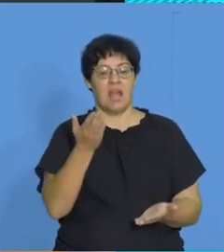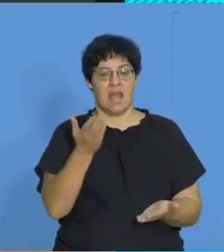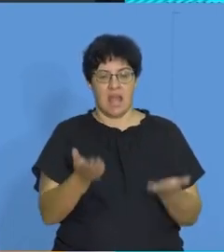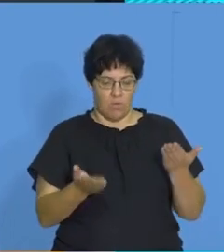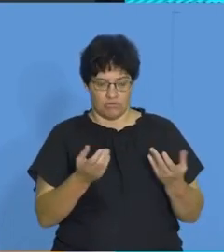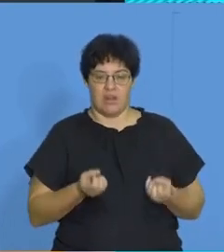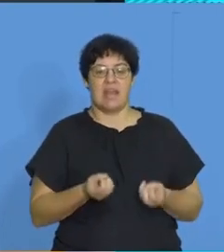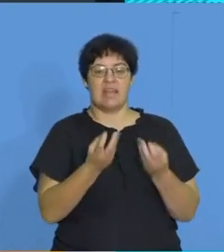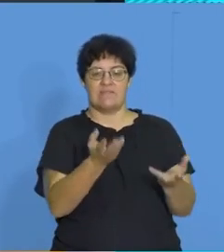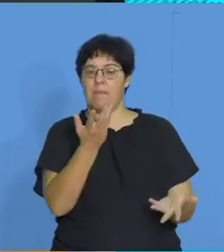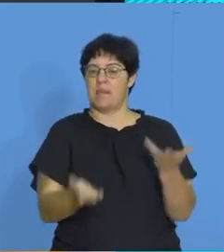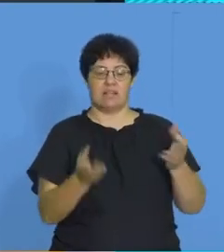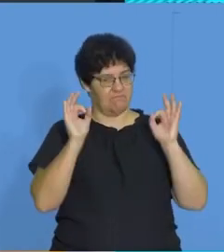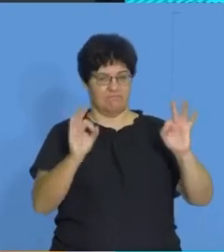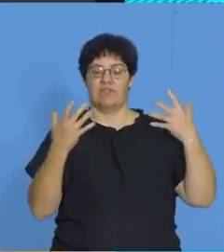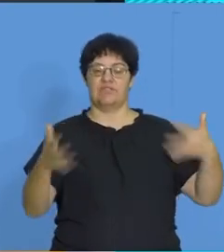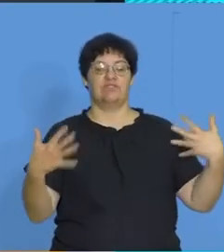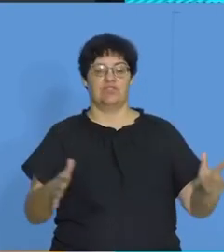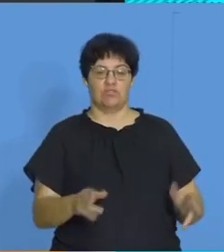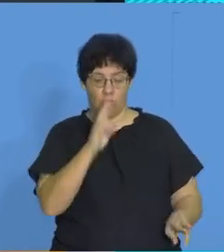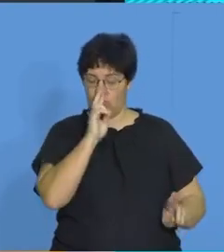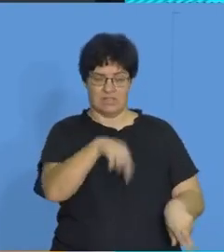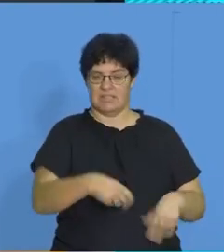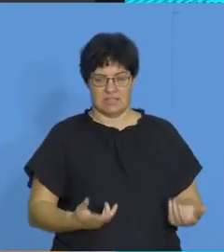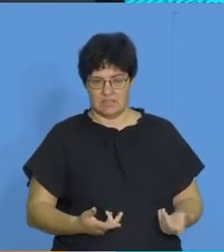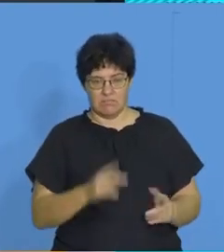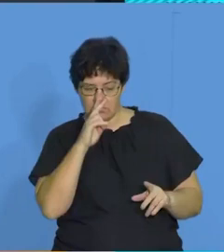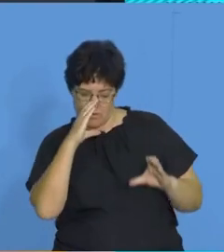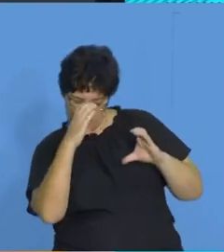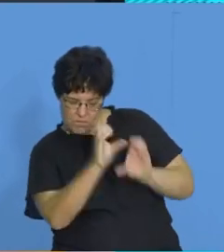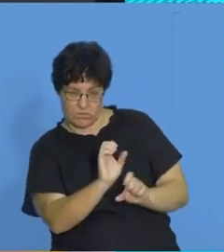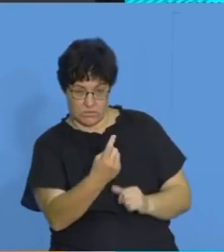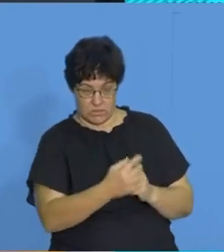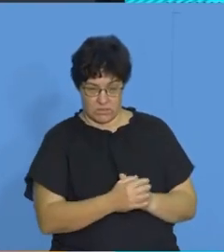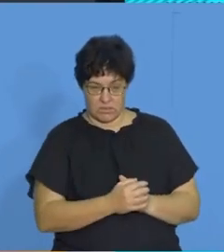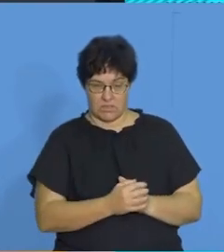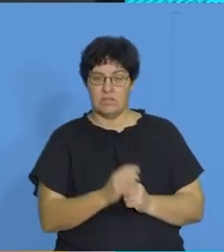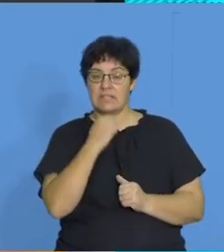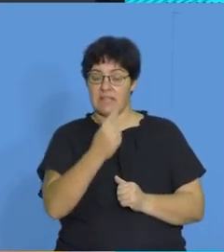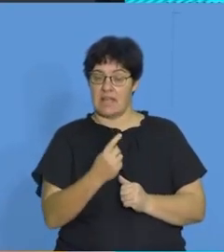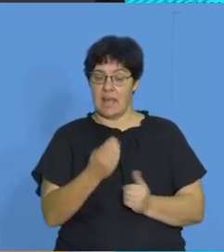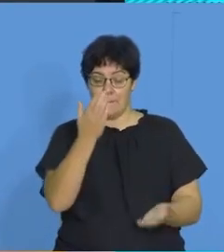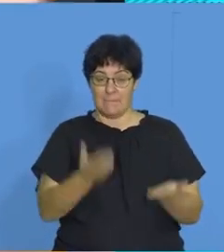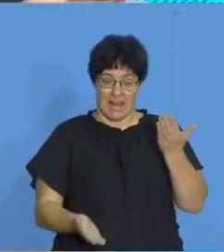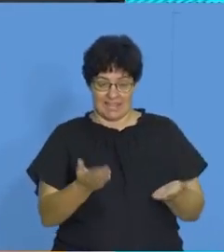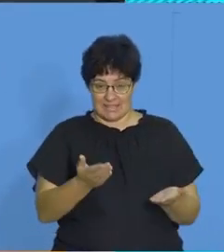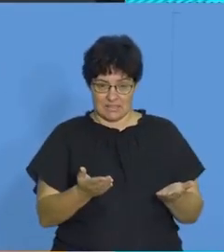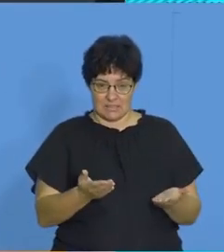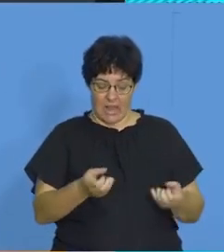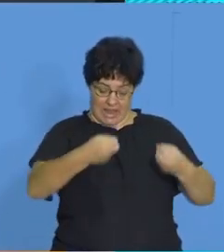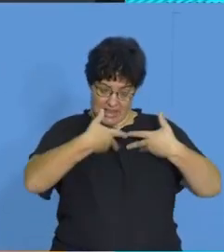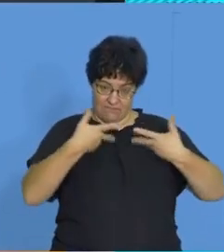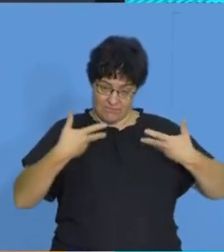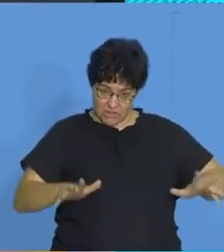given already in balanced form, so you don't have to go through this. So pay careful attention to that. If it says a balanced equation of reaction is